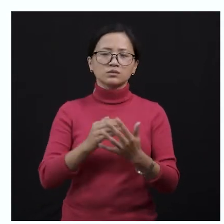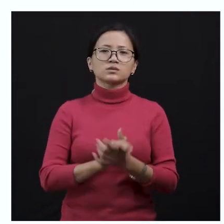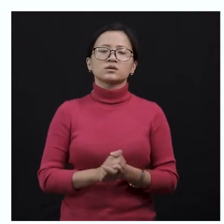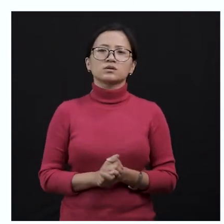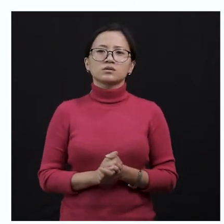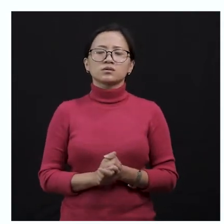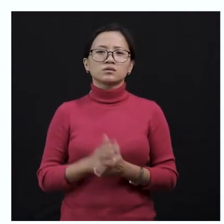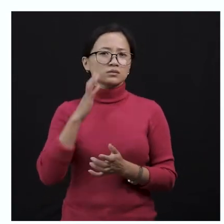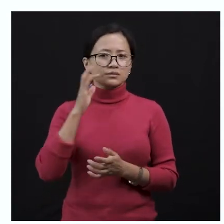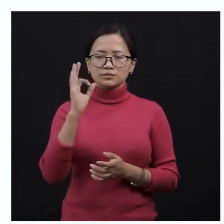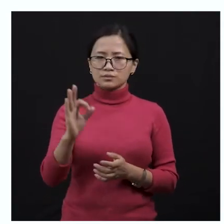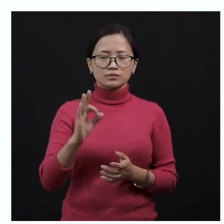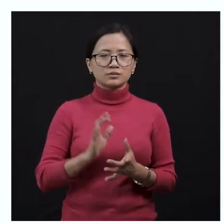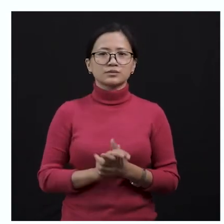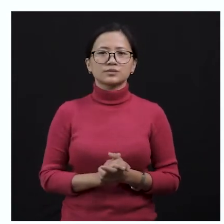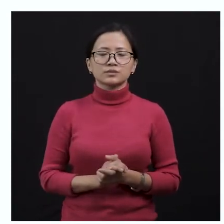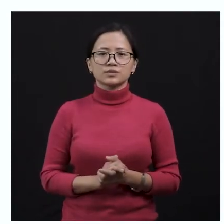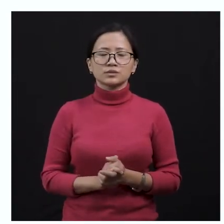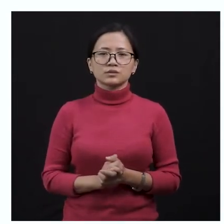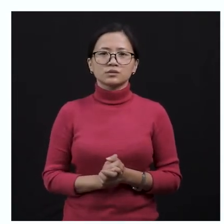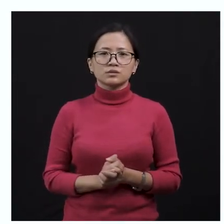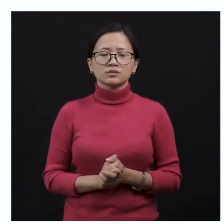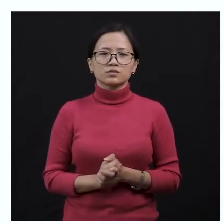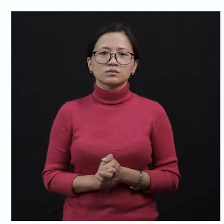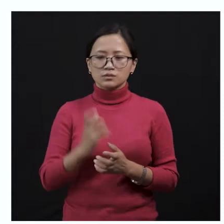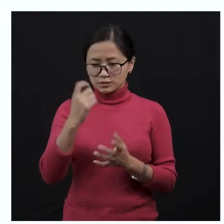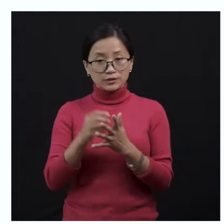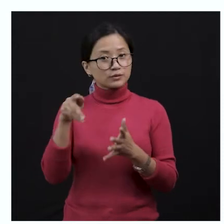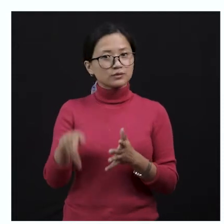gaseous fuel are important. We're dependent on it.